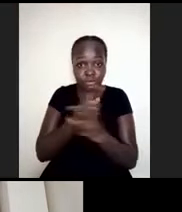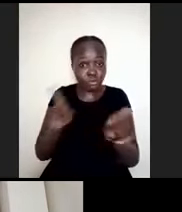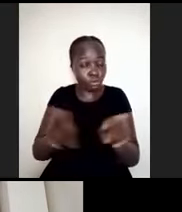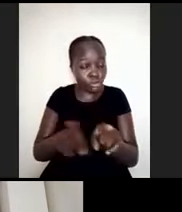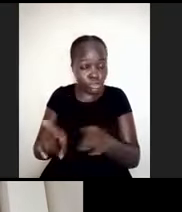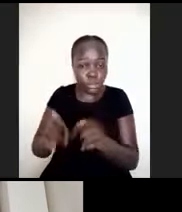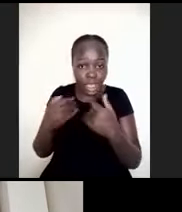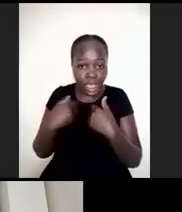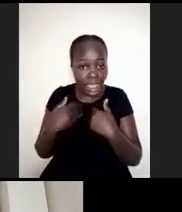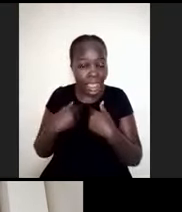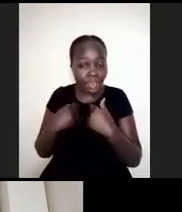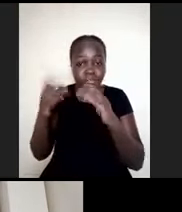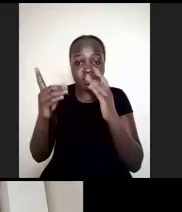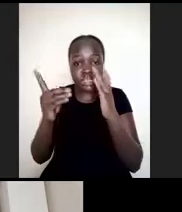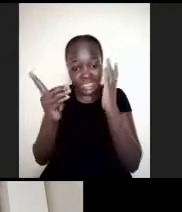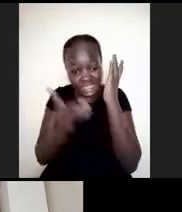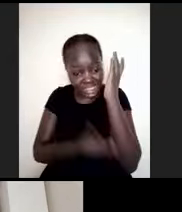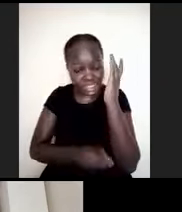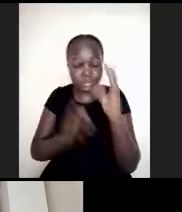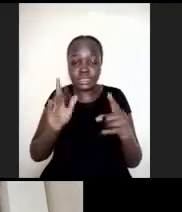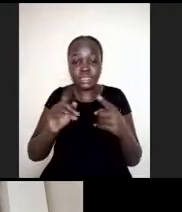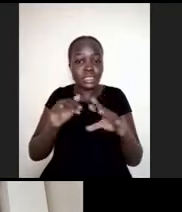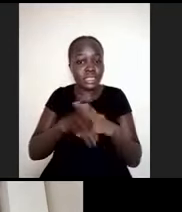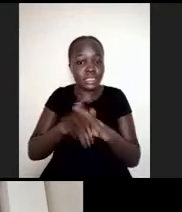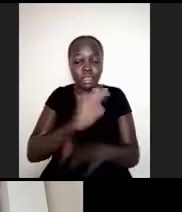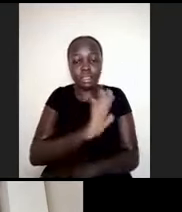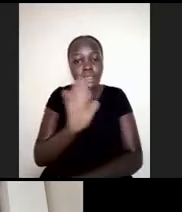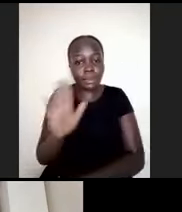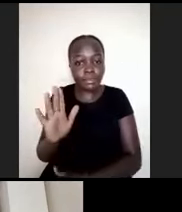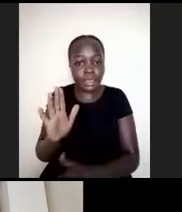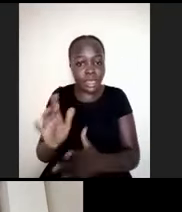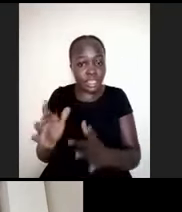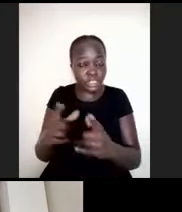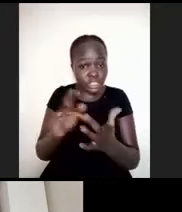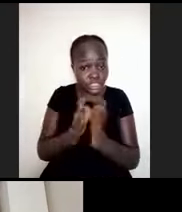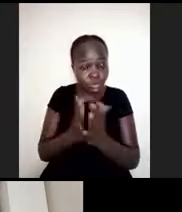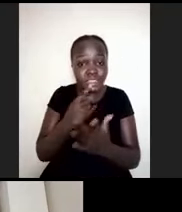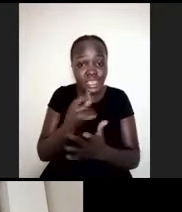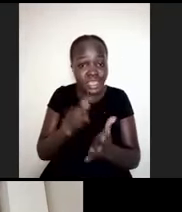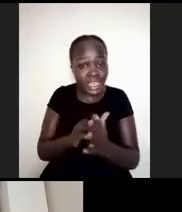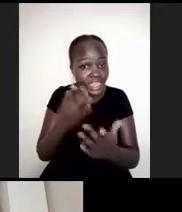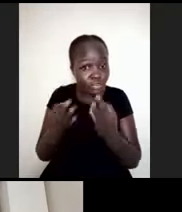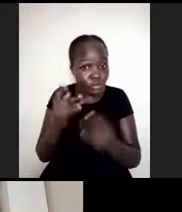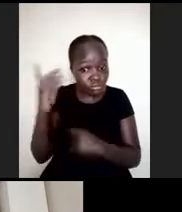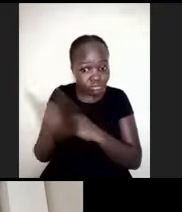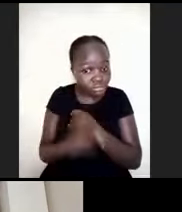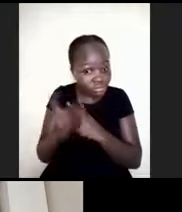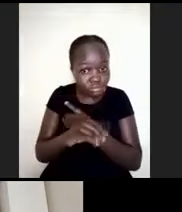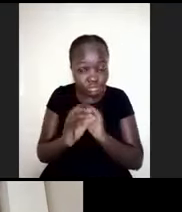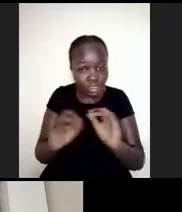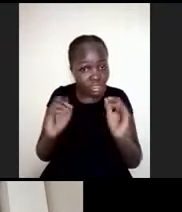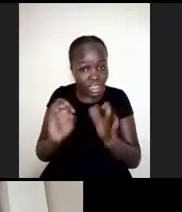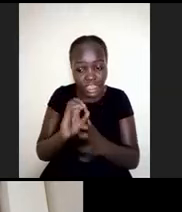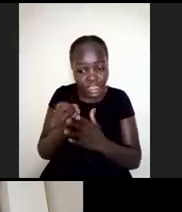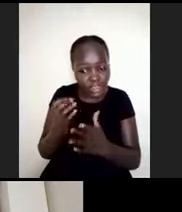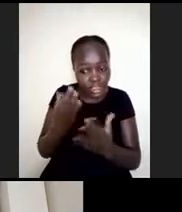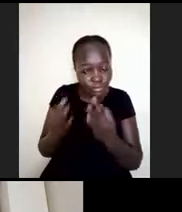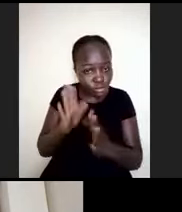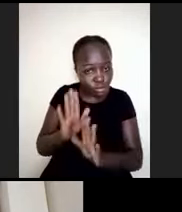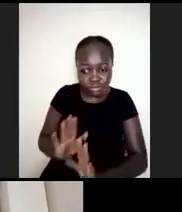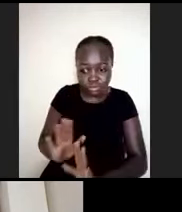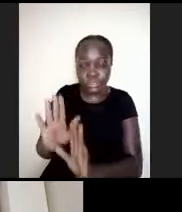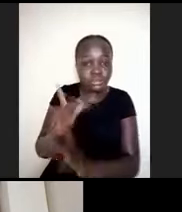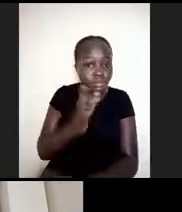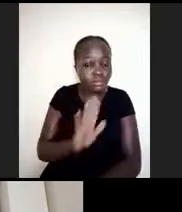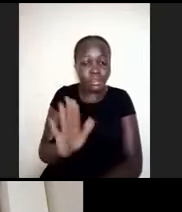disciplining them. Okay? Because even the word says, if you don't spank them, if you don't discipline them, if you spare the rod, and I'm not saying at